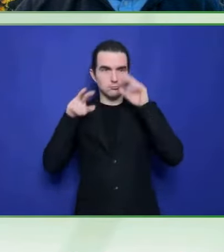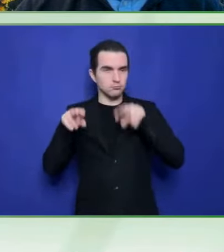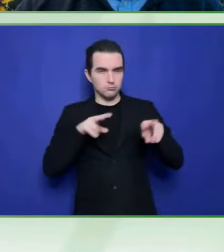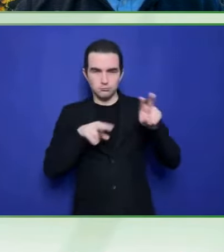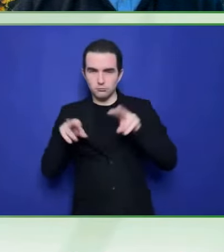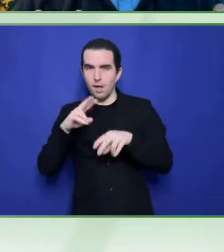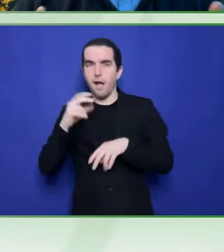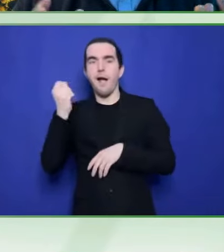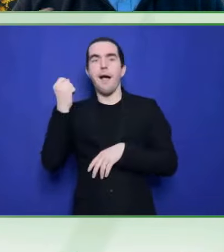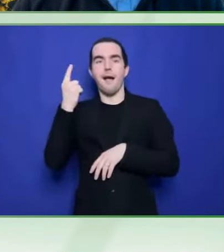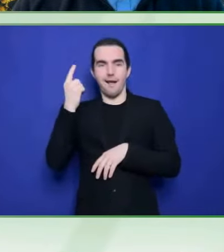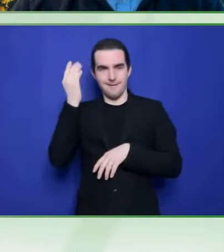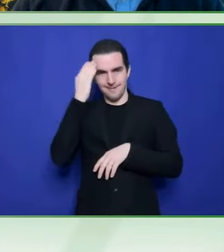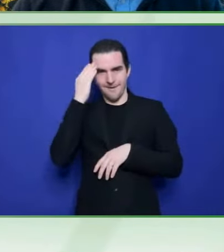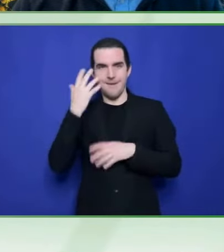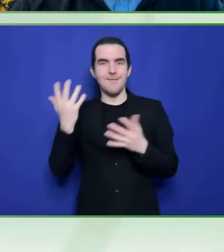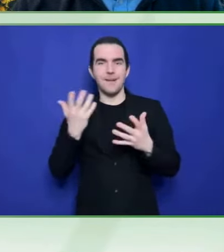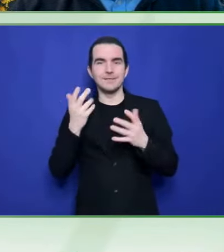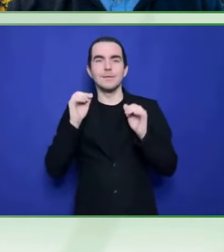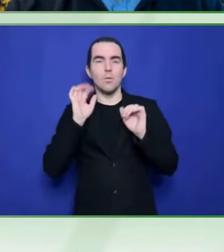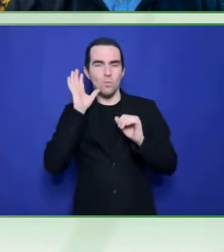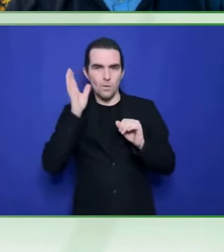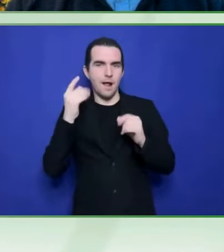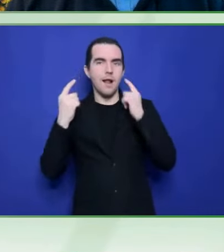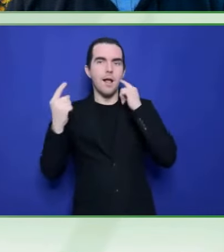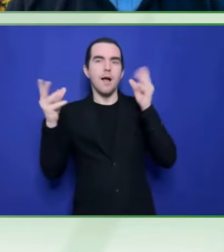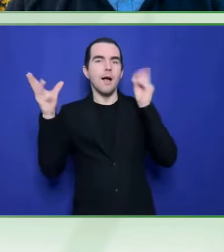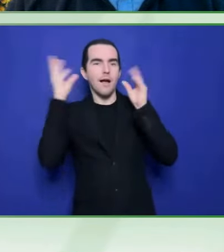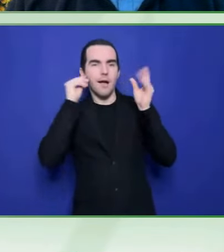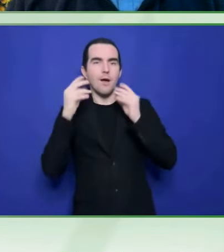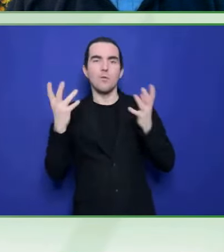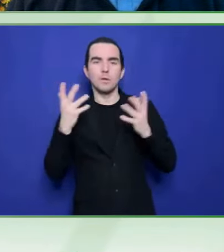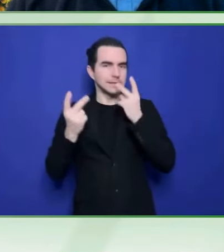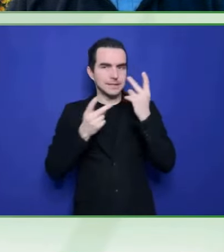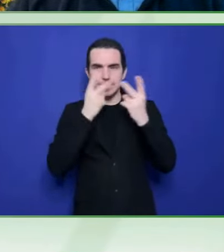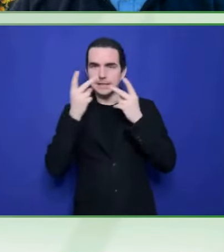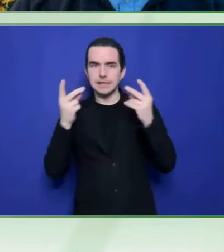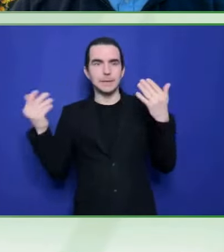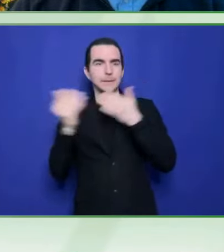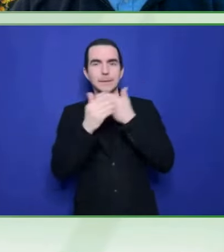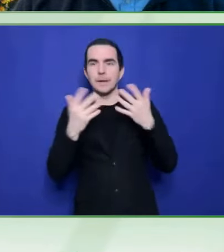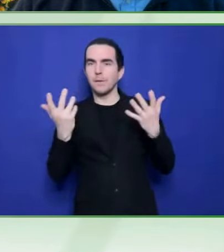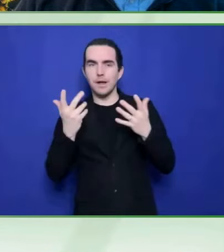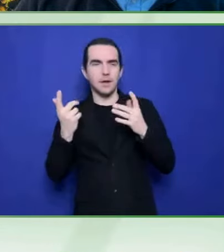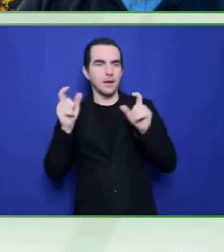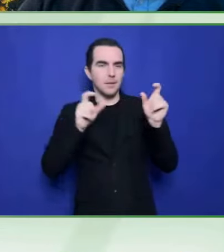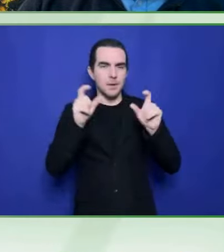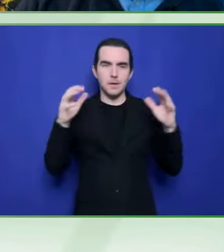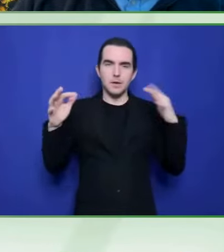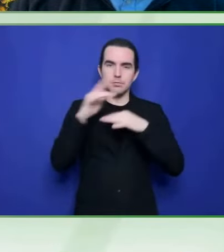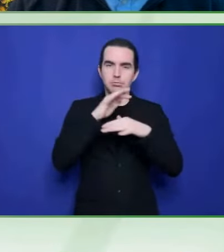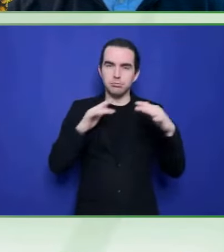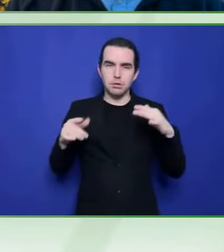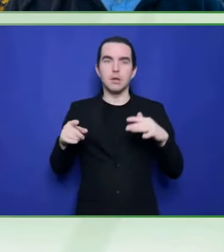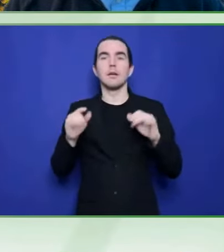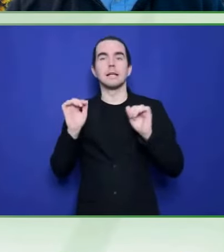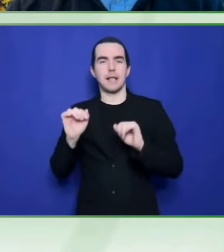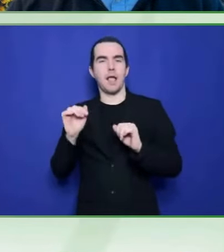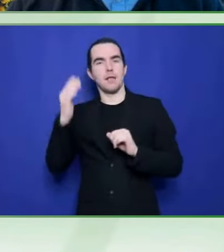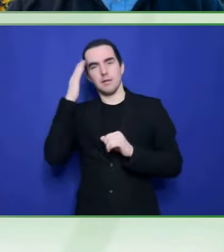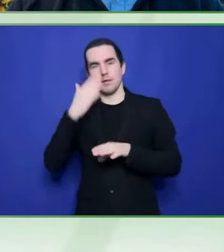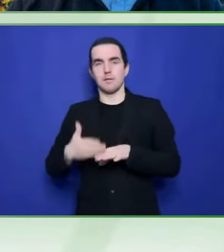But transport, at least pre-pandemic, was going through a huge disruption. There was more venture